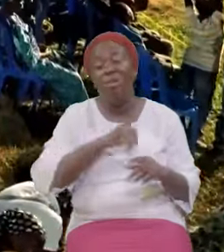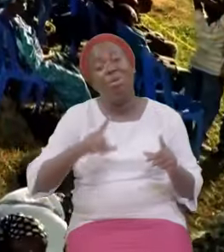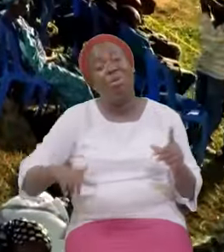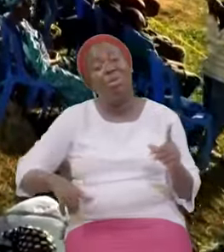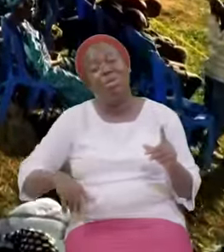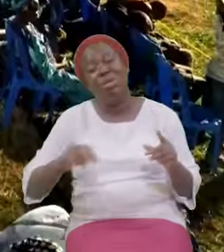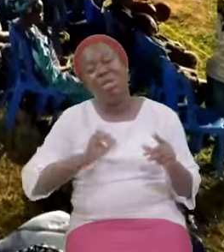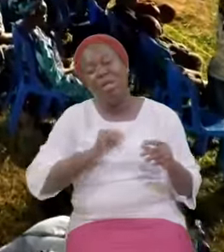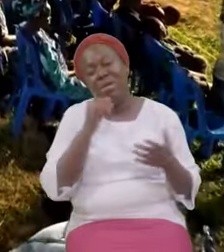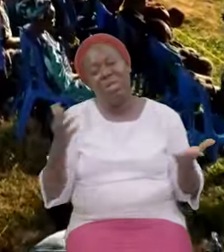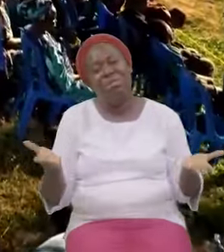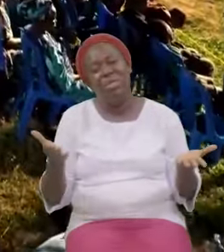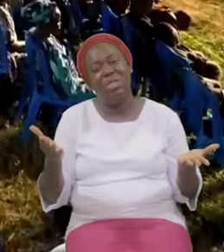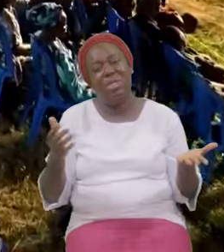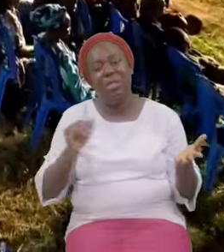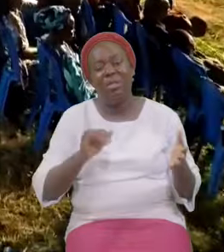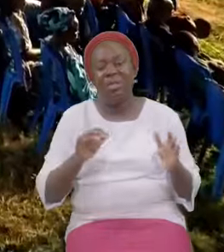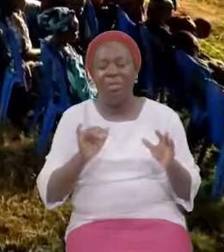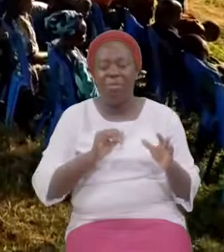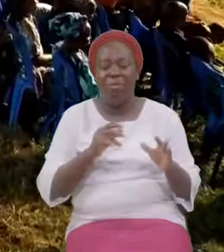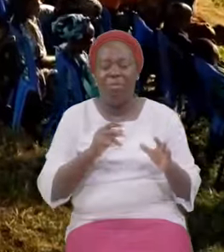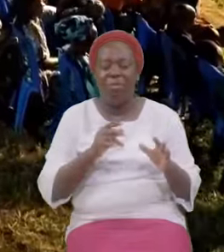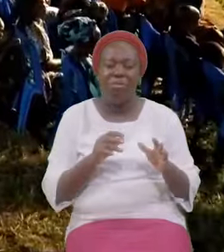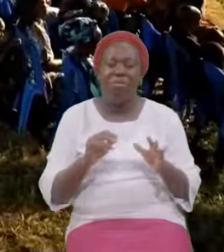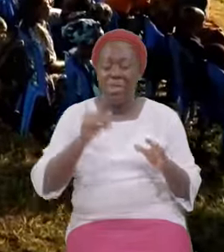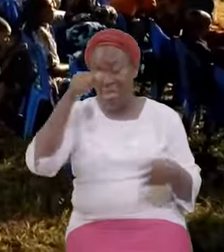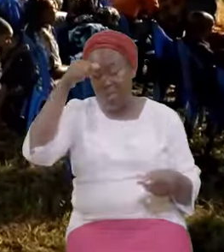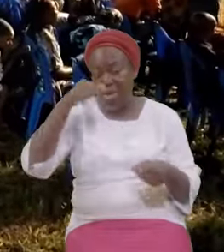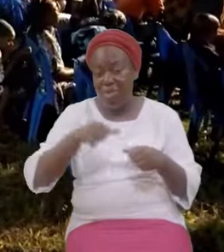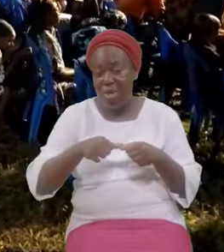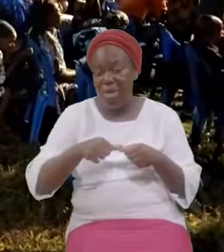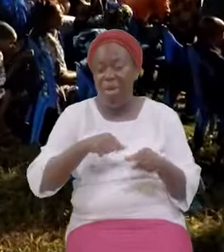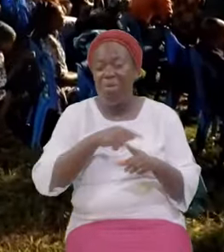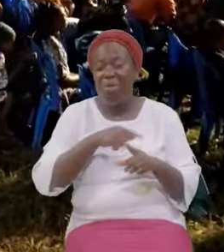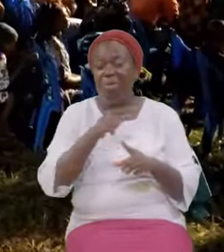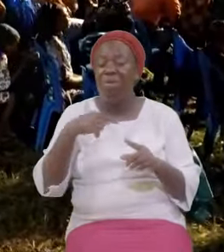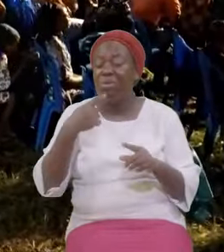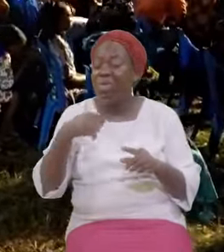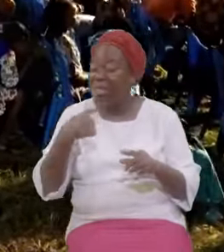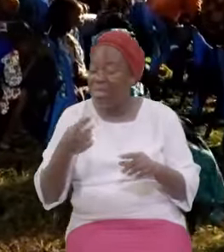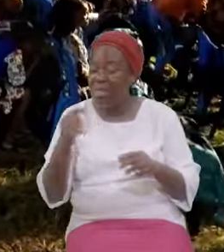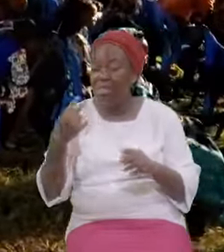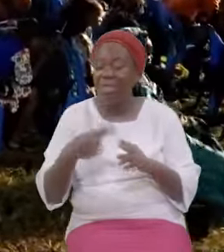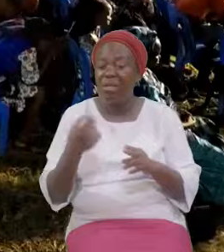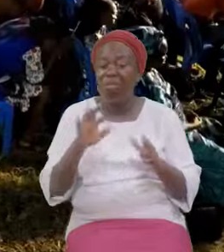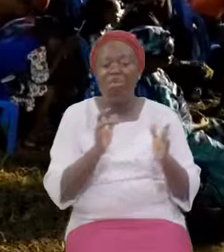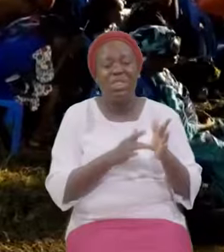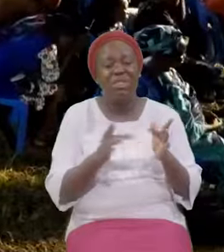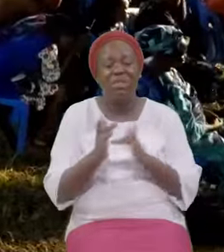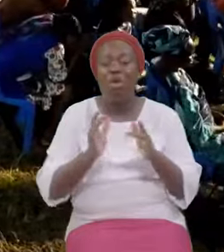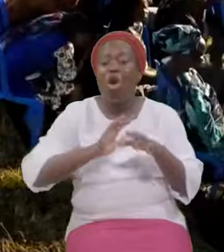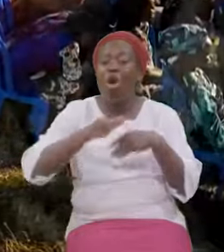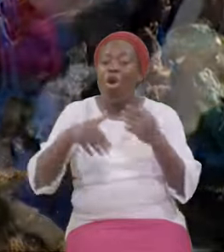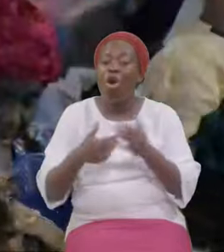I'm praying with you now. Remember, when we mention the name of Jesus, all your past will